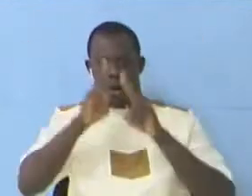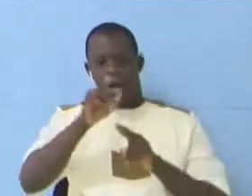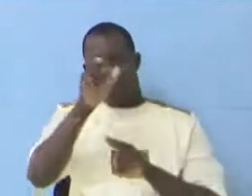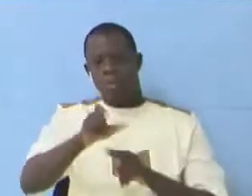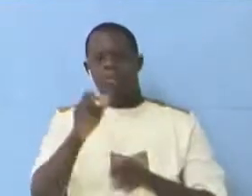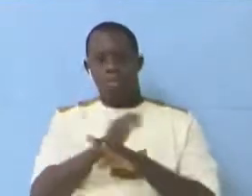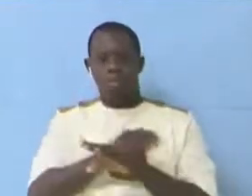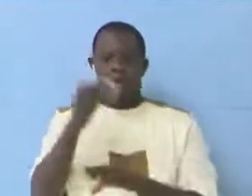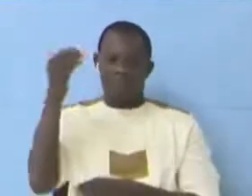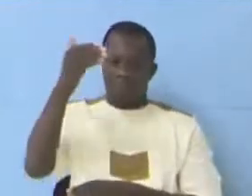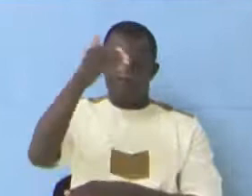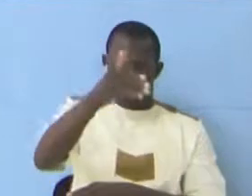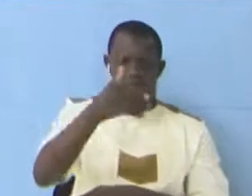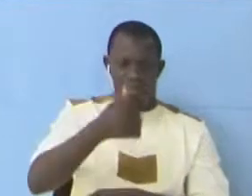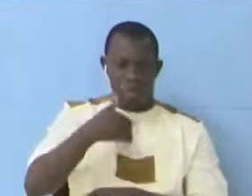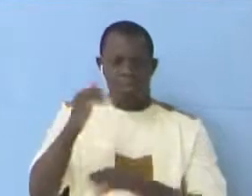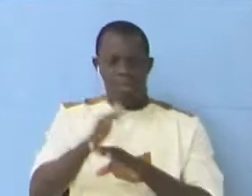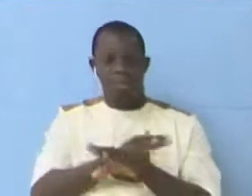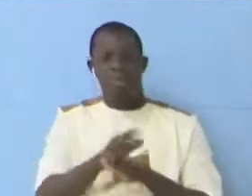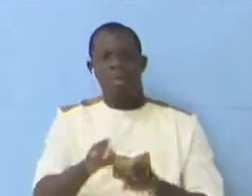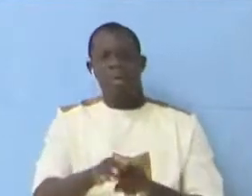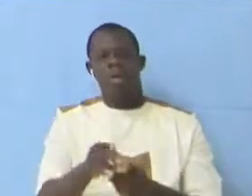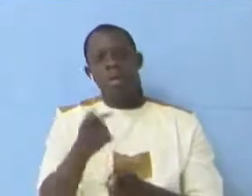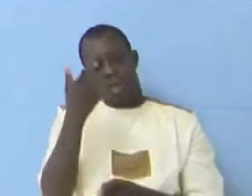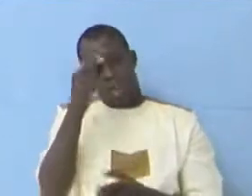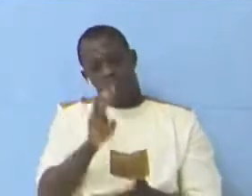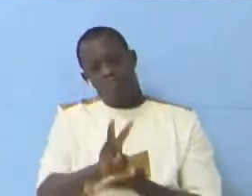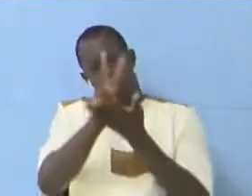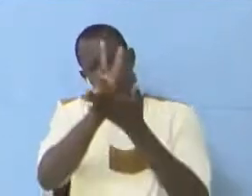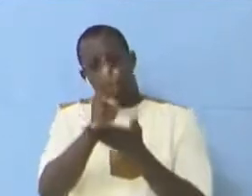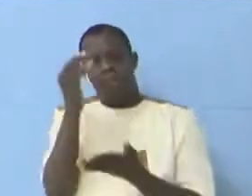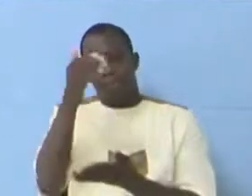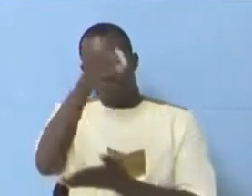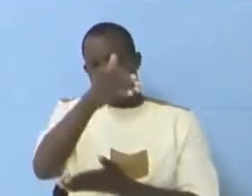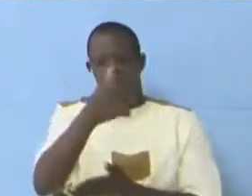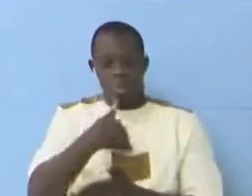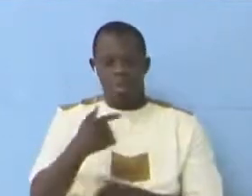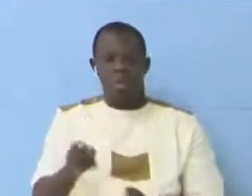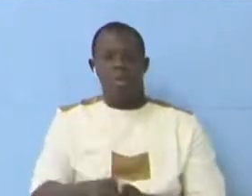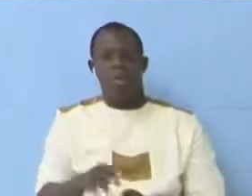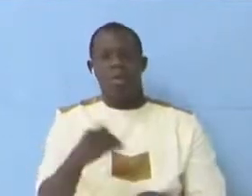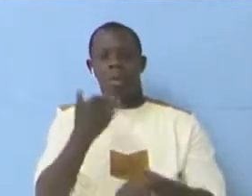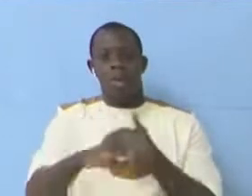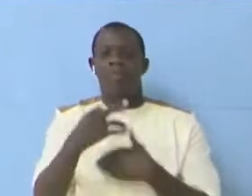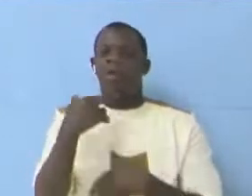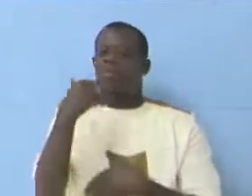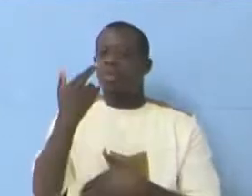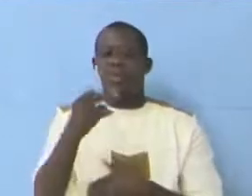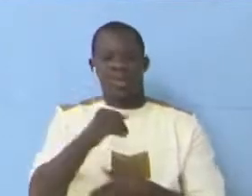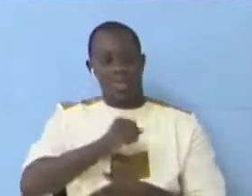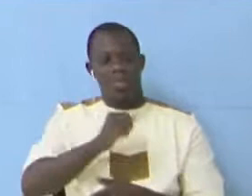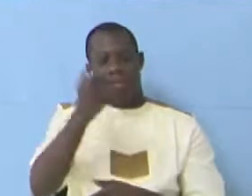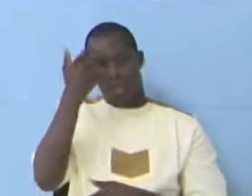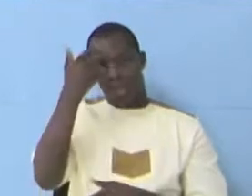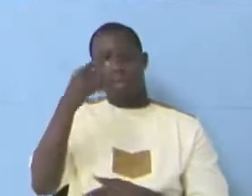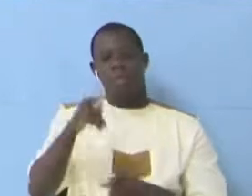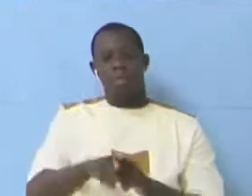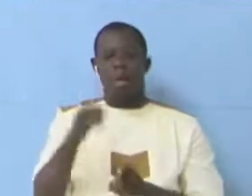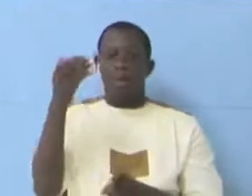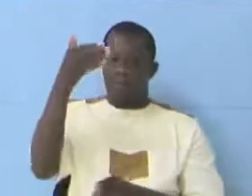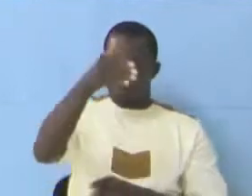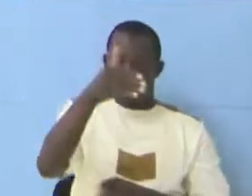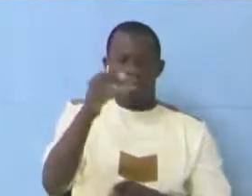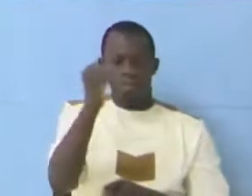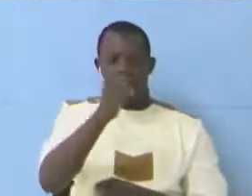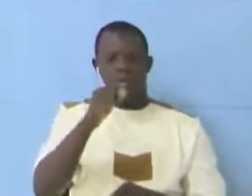she just did that voluntarily. I did not request for it. I think she was just concerned because they were students when